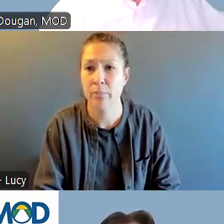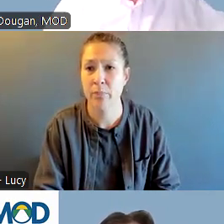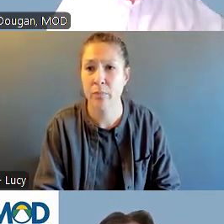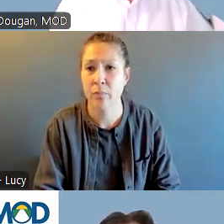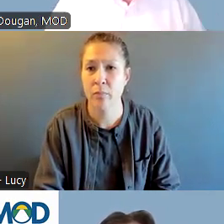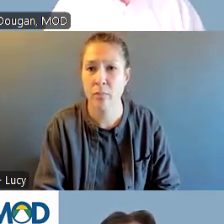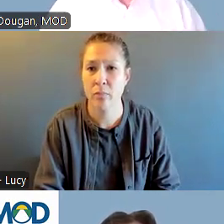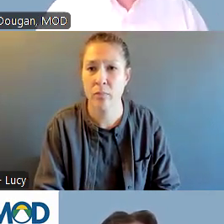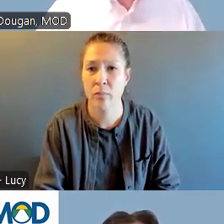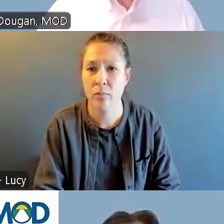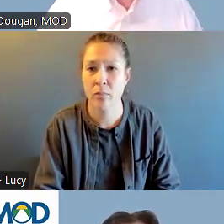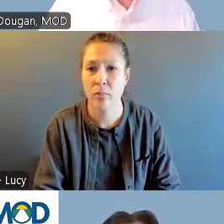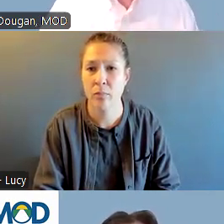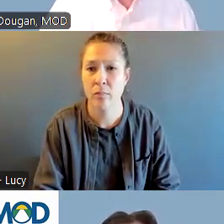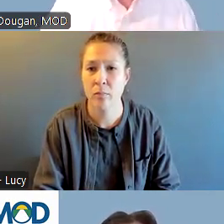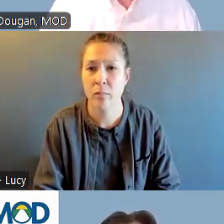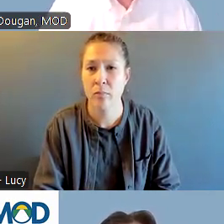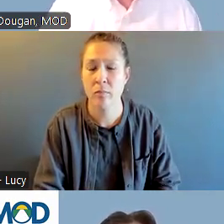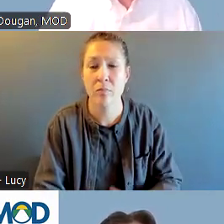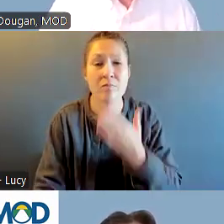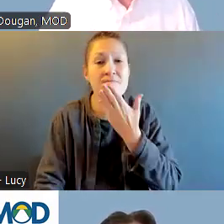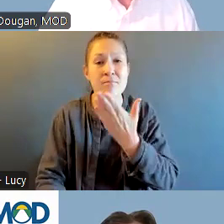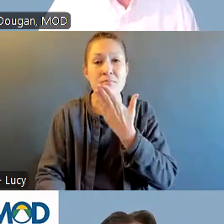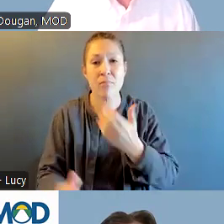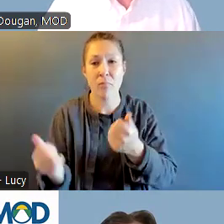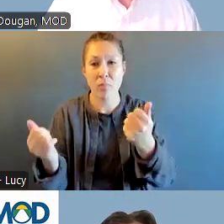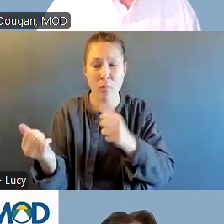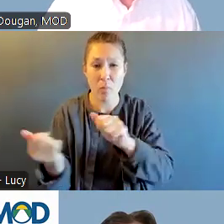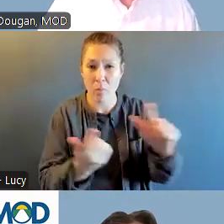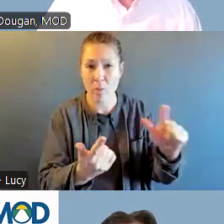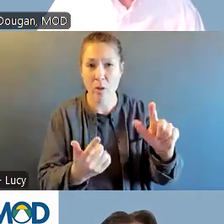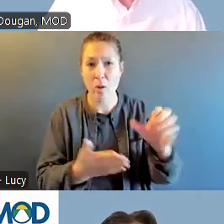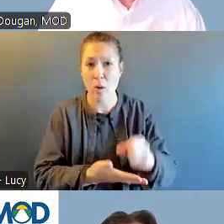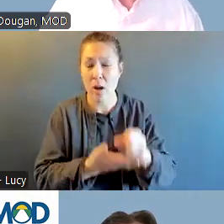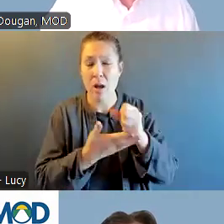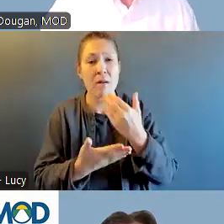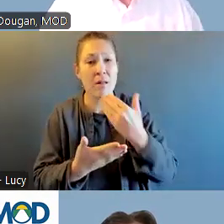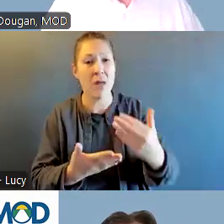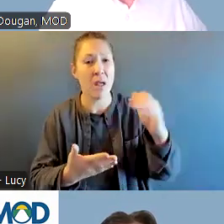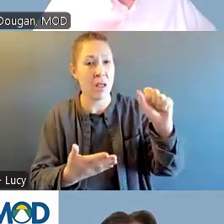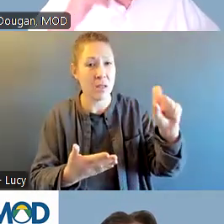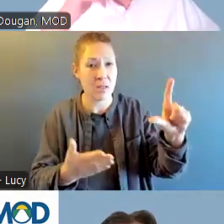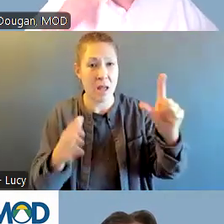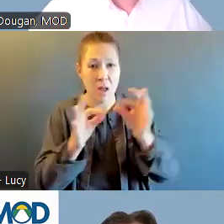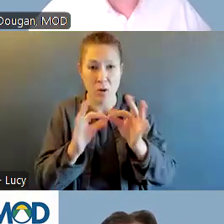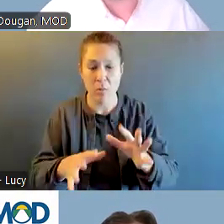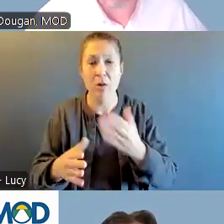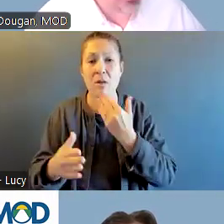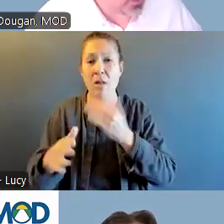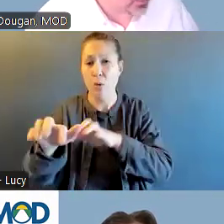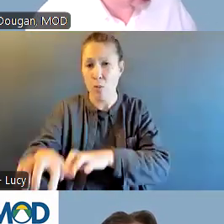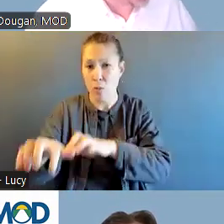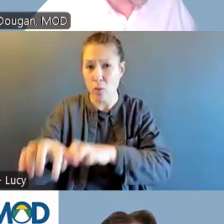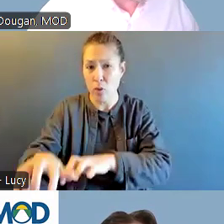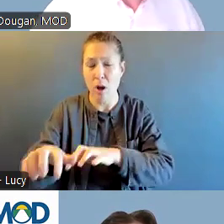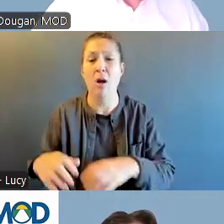Before we go to questions, I just want to thank everyone for their help. I want to thank the ASL and CART reporters for their